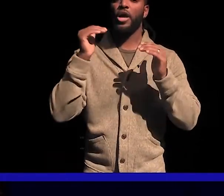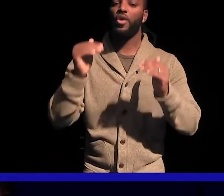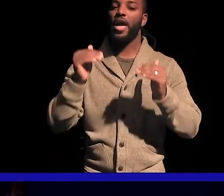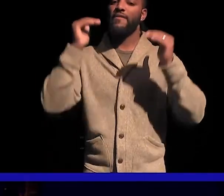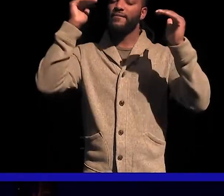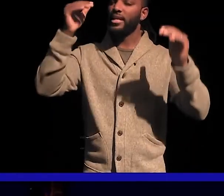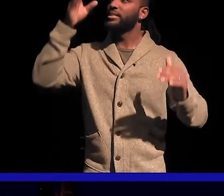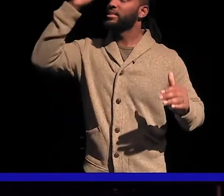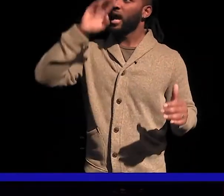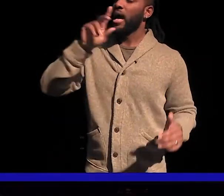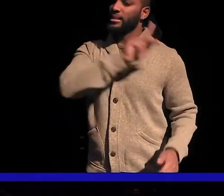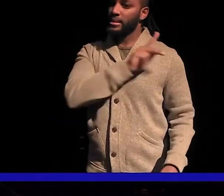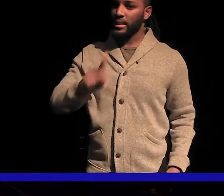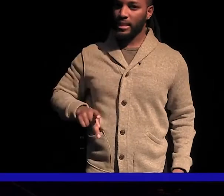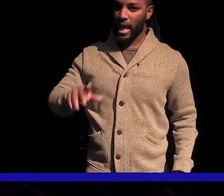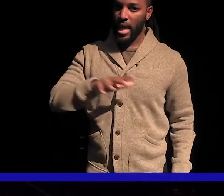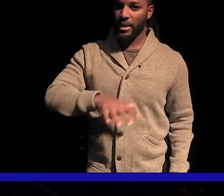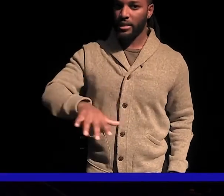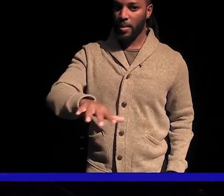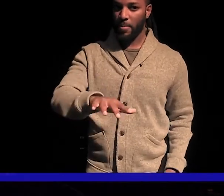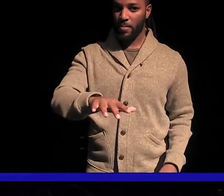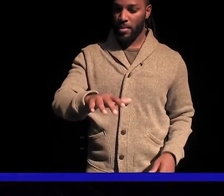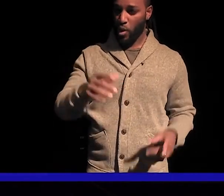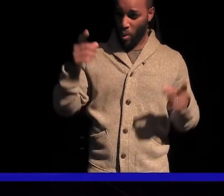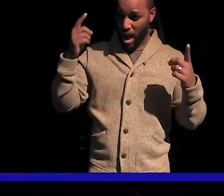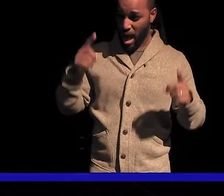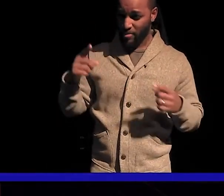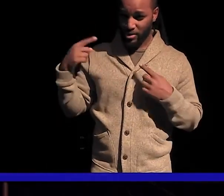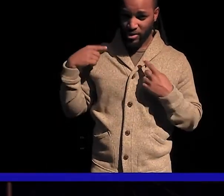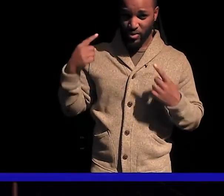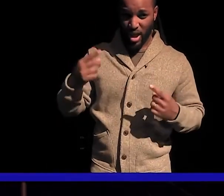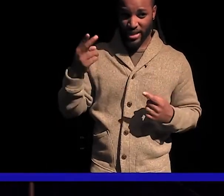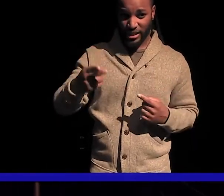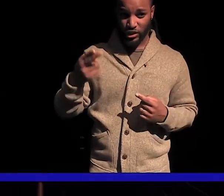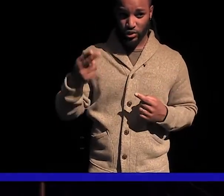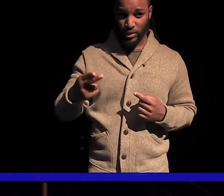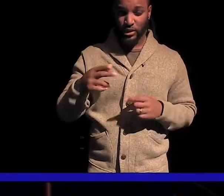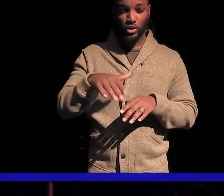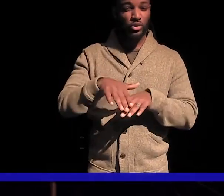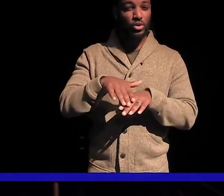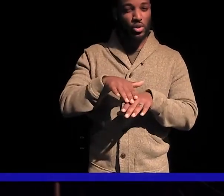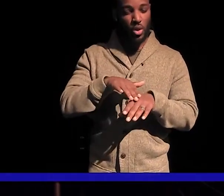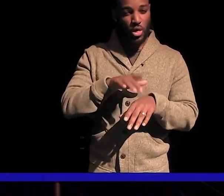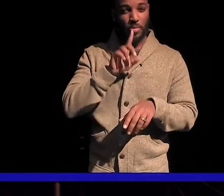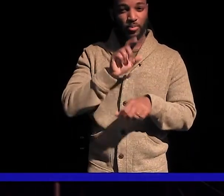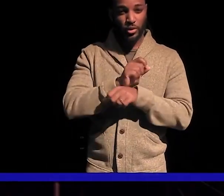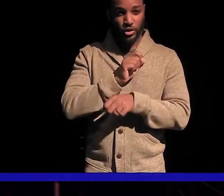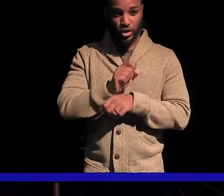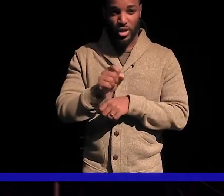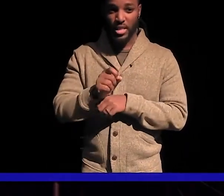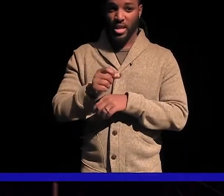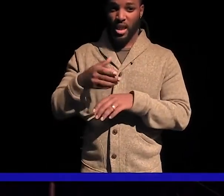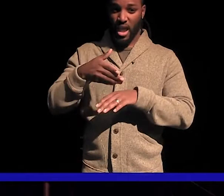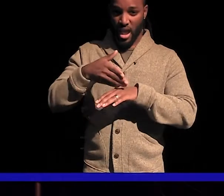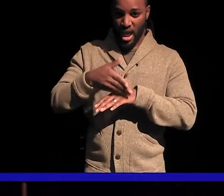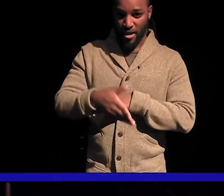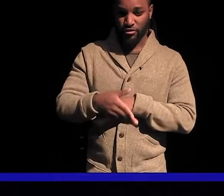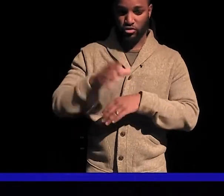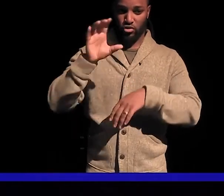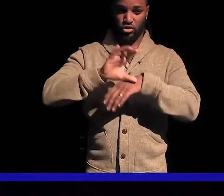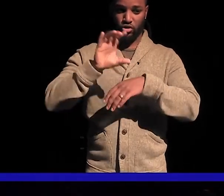of God. But what happened throughout human history is that slowly but surely, after the inception of the